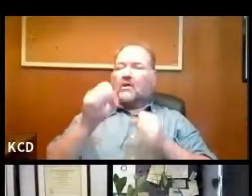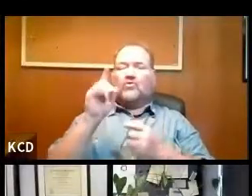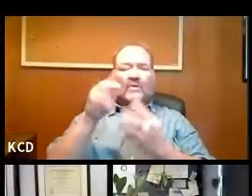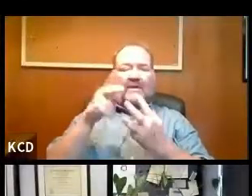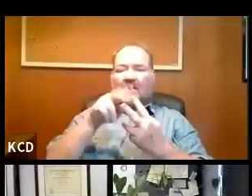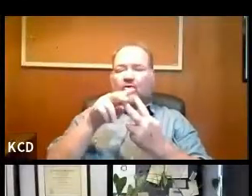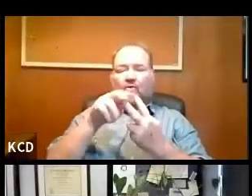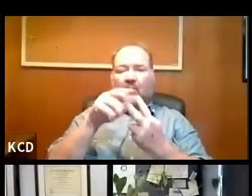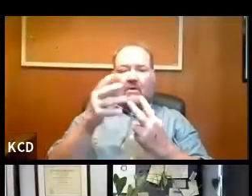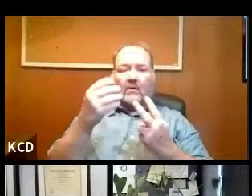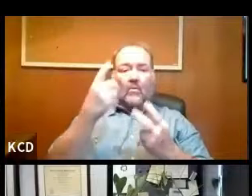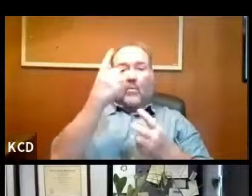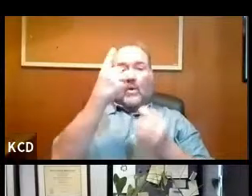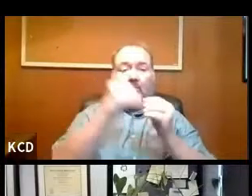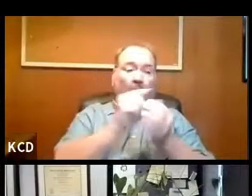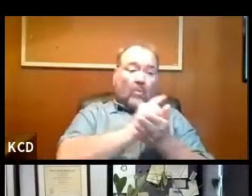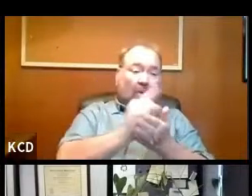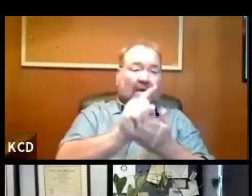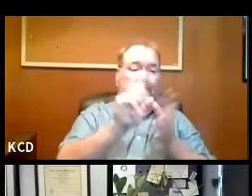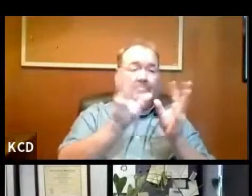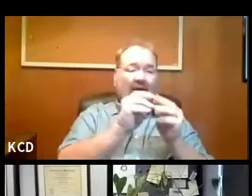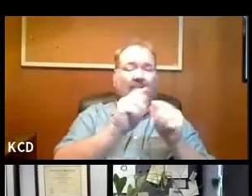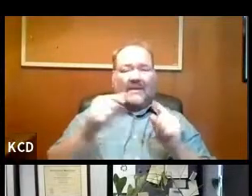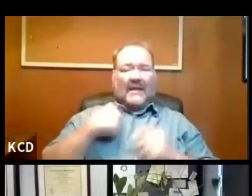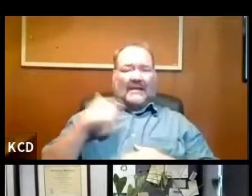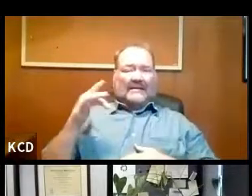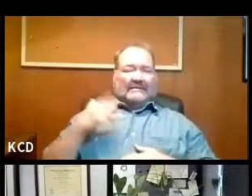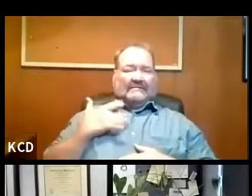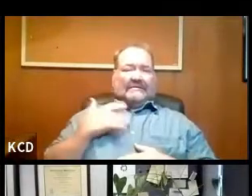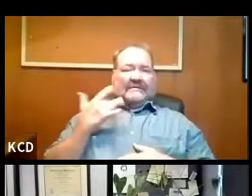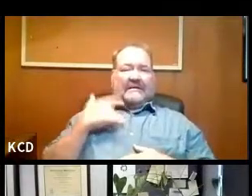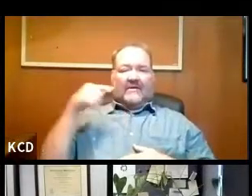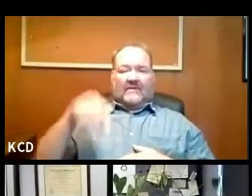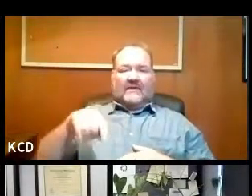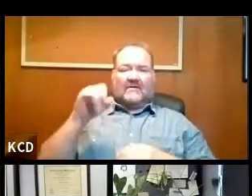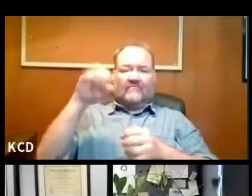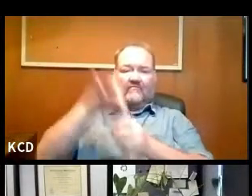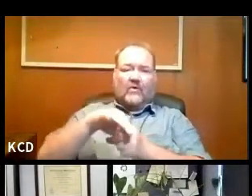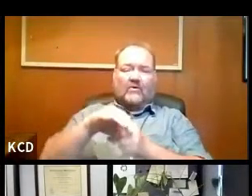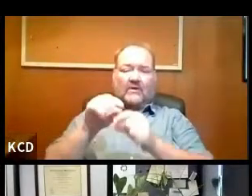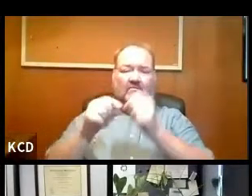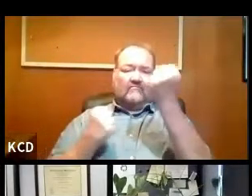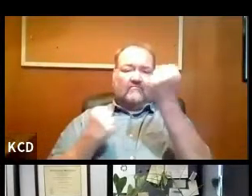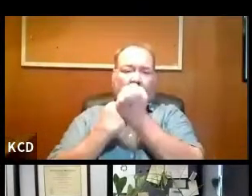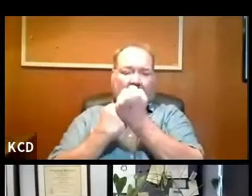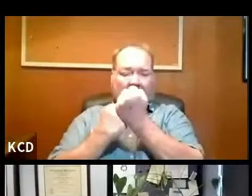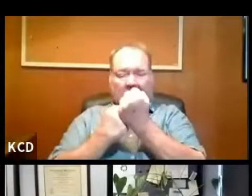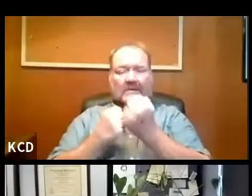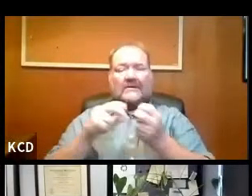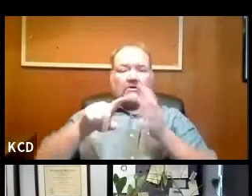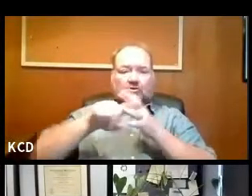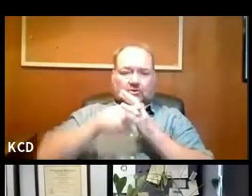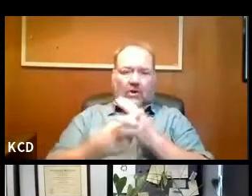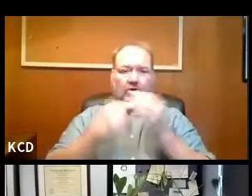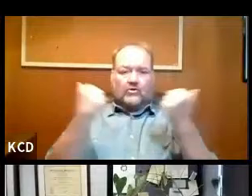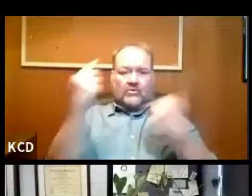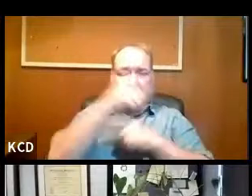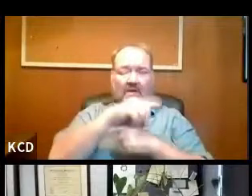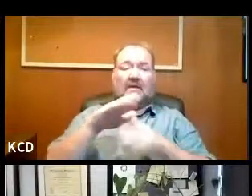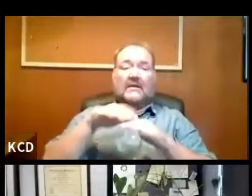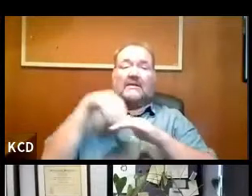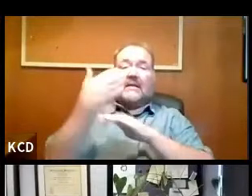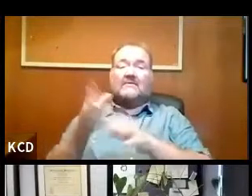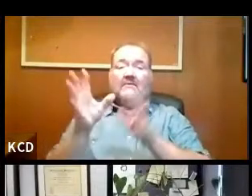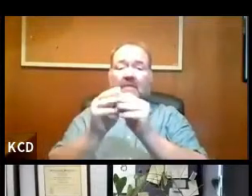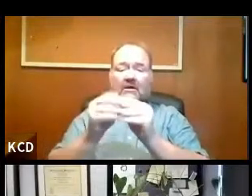way. You could have one more weekly meeting, but I sense if this is voted in the affirmative, it would start today and the next meeting would